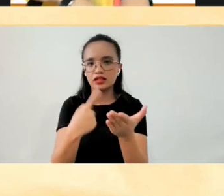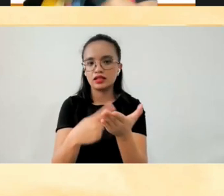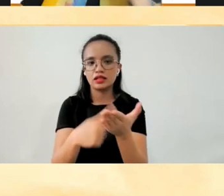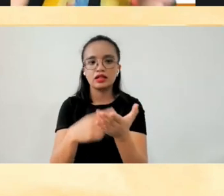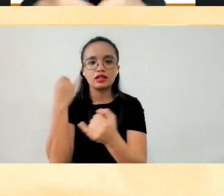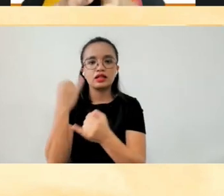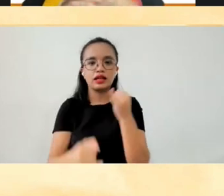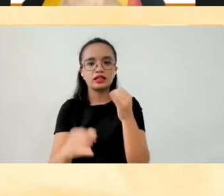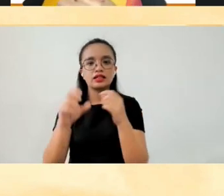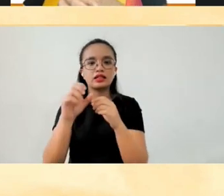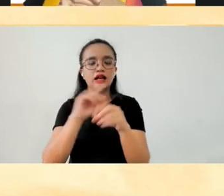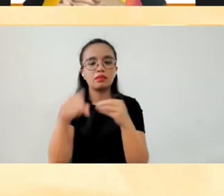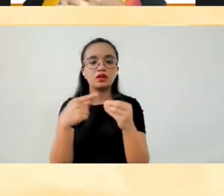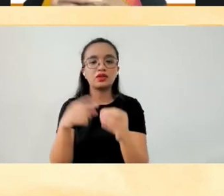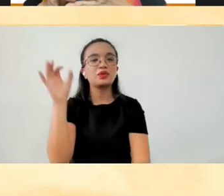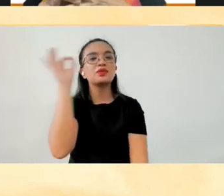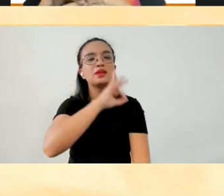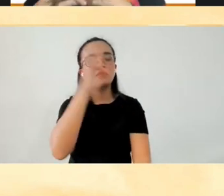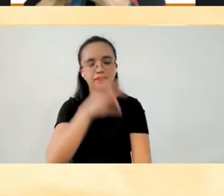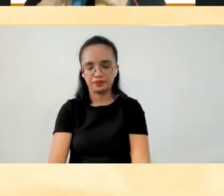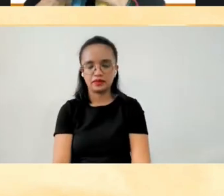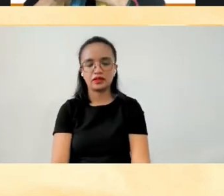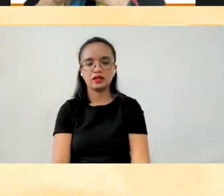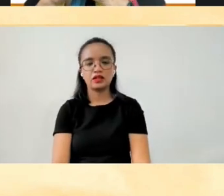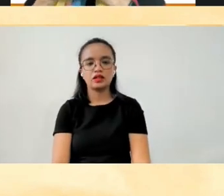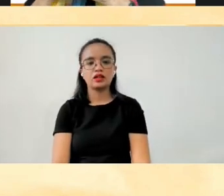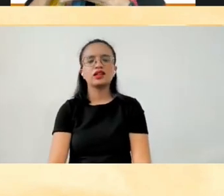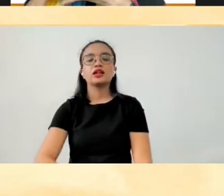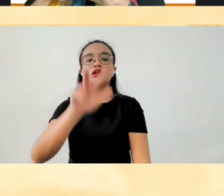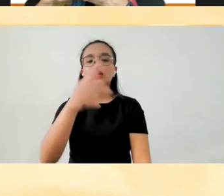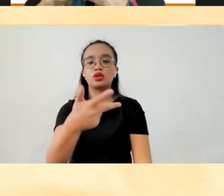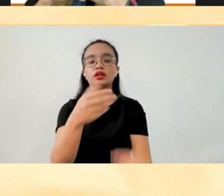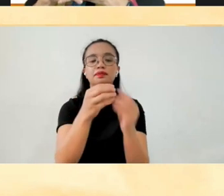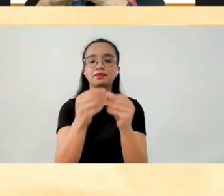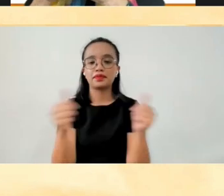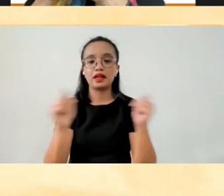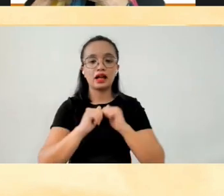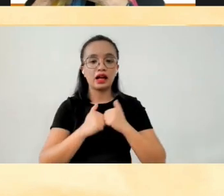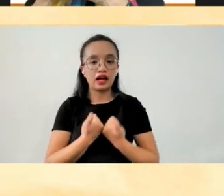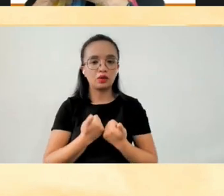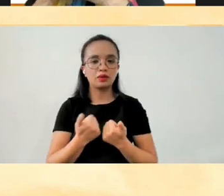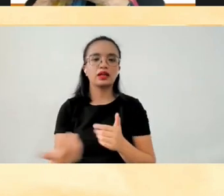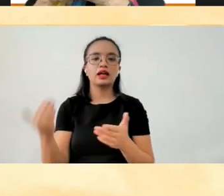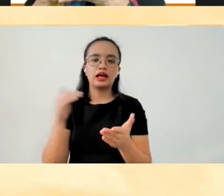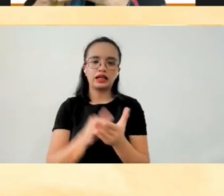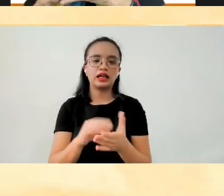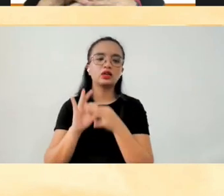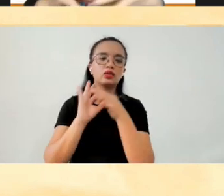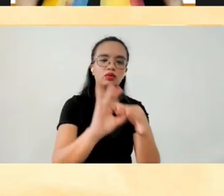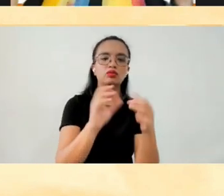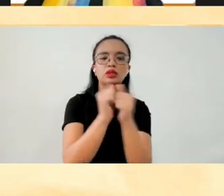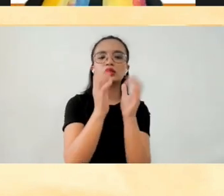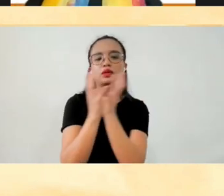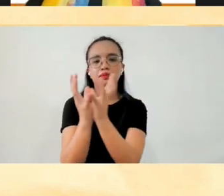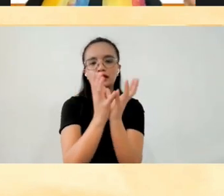slide about the Filipino. The third way of recovering is to reconnect with the community, to